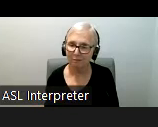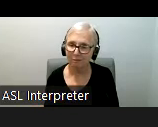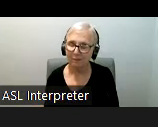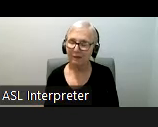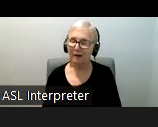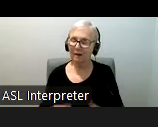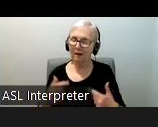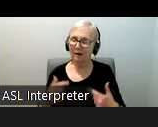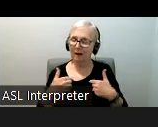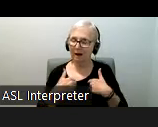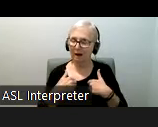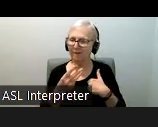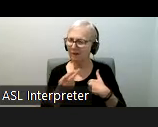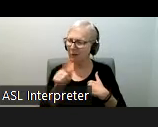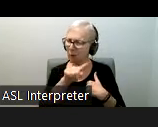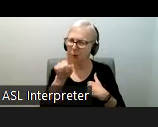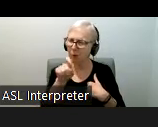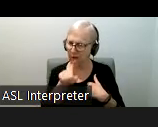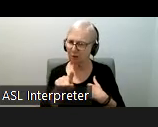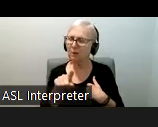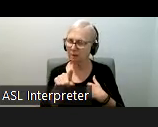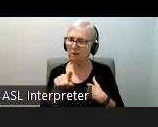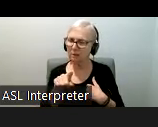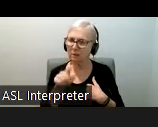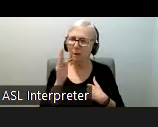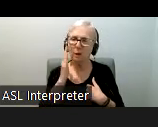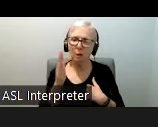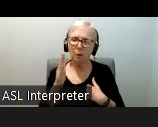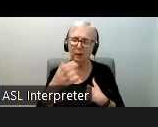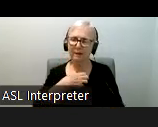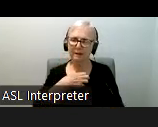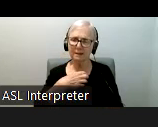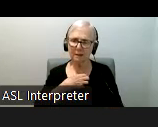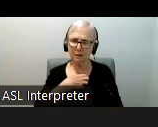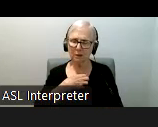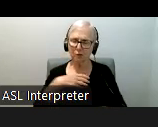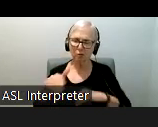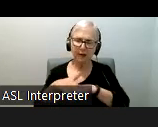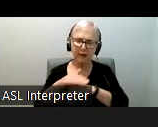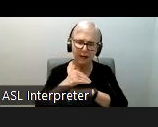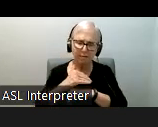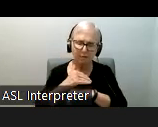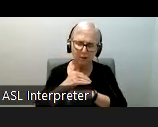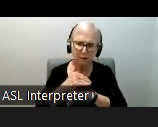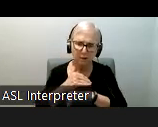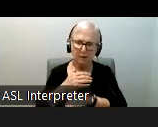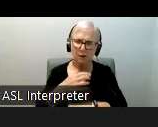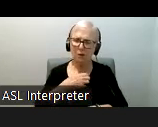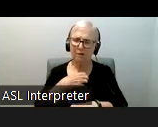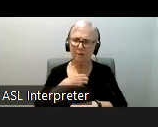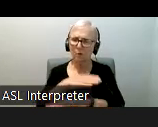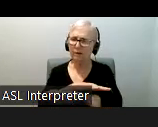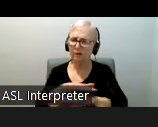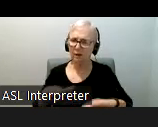Okay, so I just have a couple of questions. Will these grievances, do they cover grievances like with